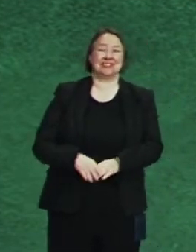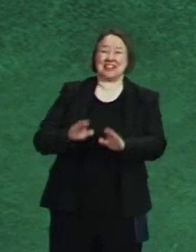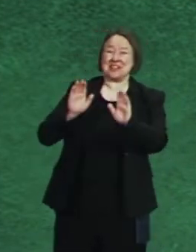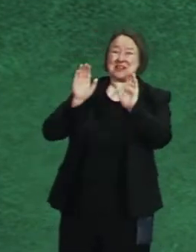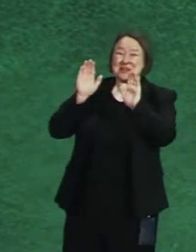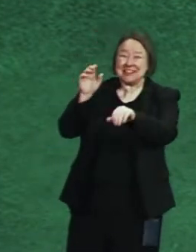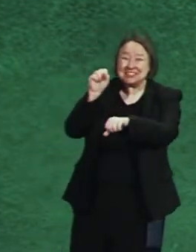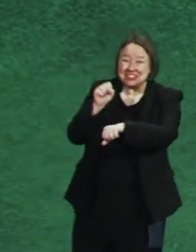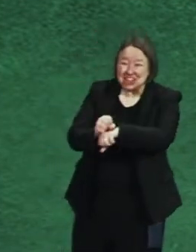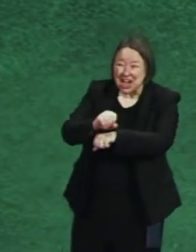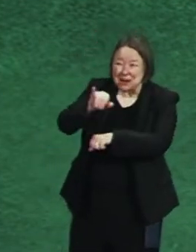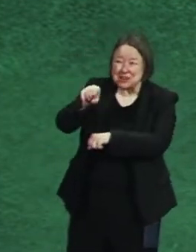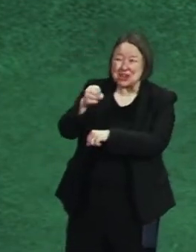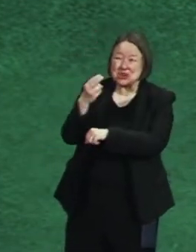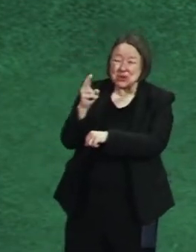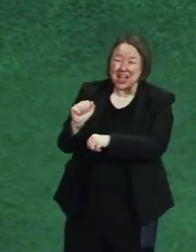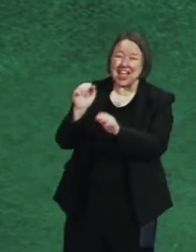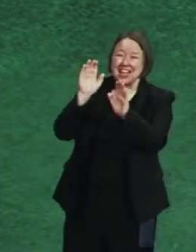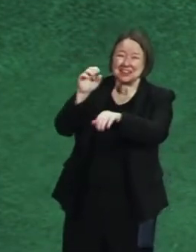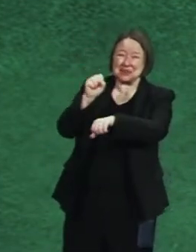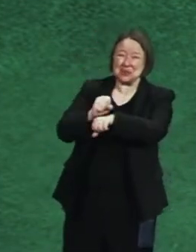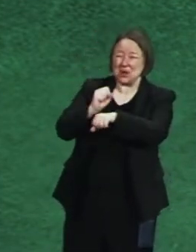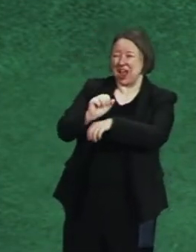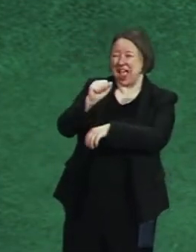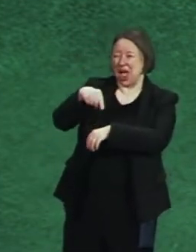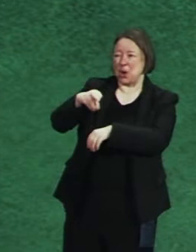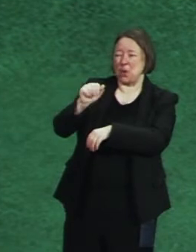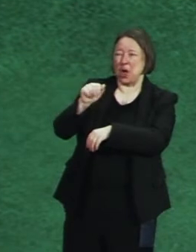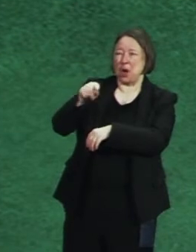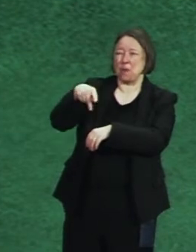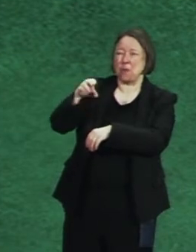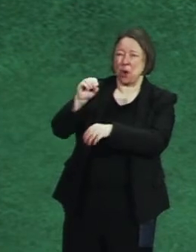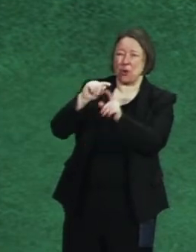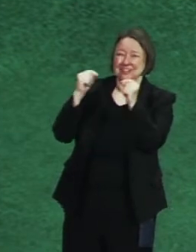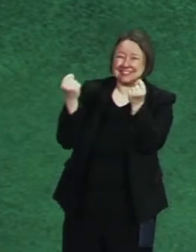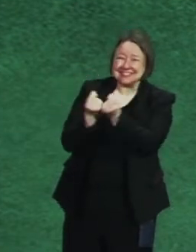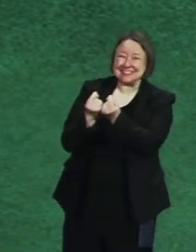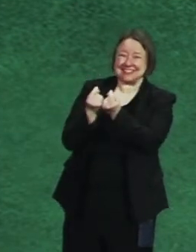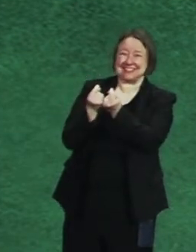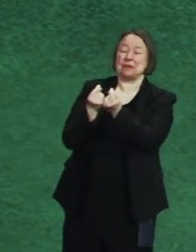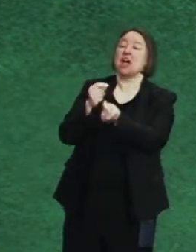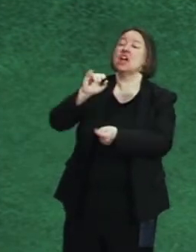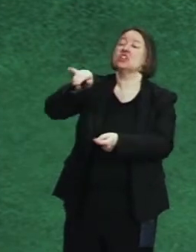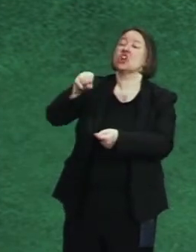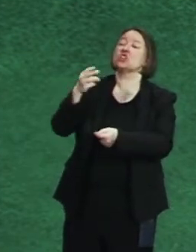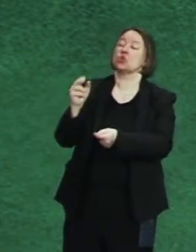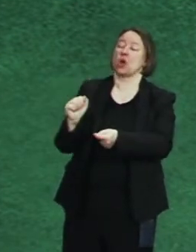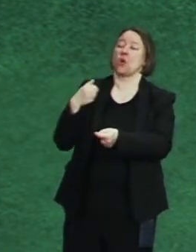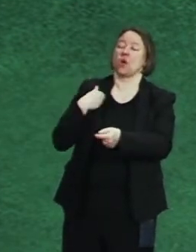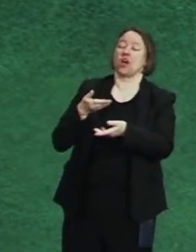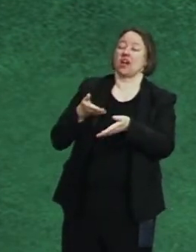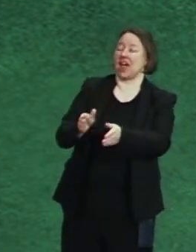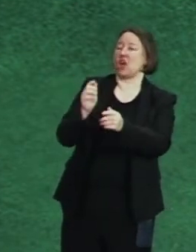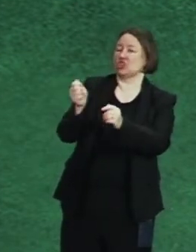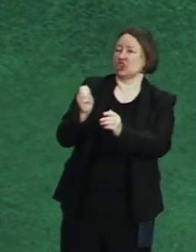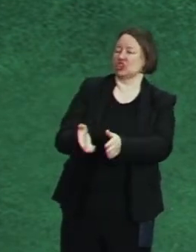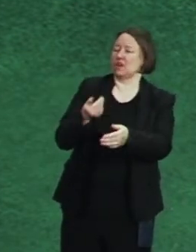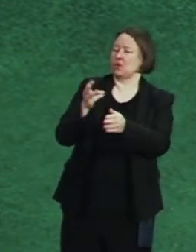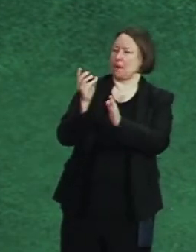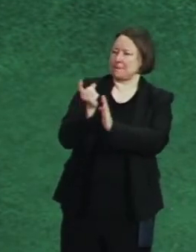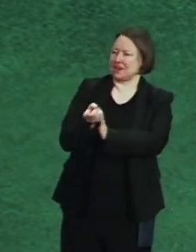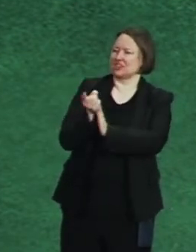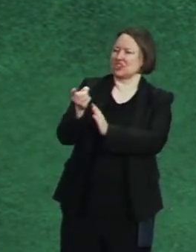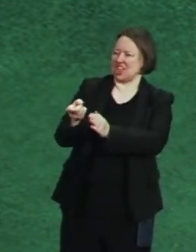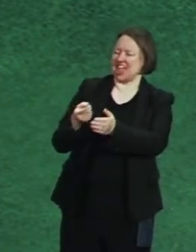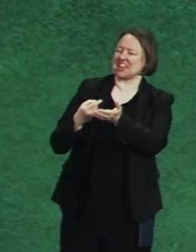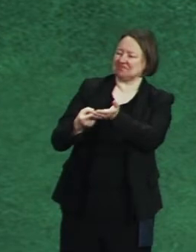Great job, Joshua. Excellent work, AquaPro team. Joshua, we're going to give our judges a few minutes so that they